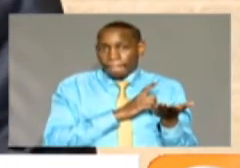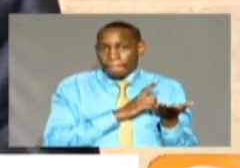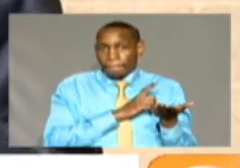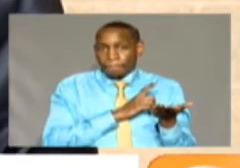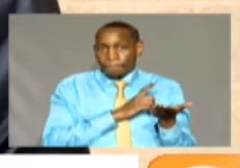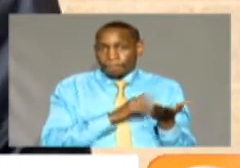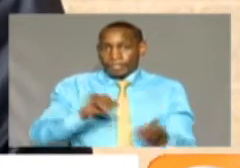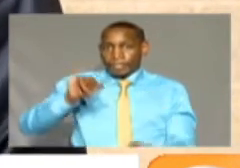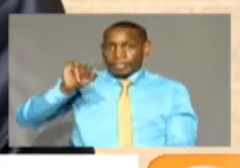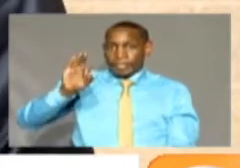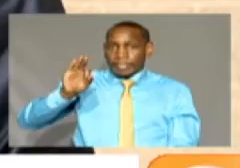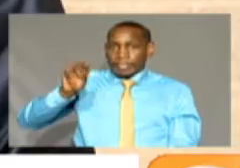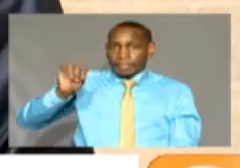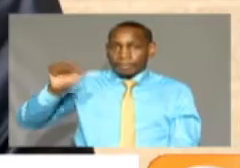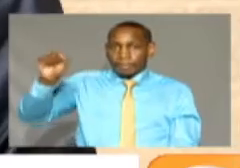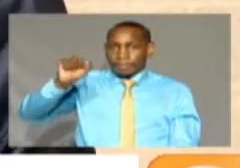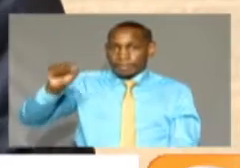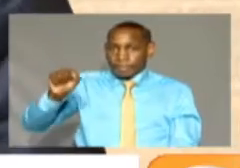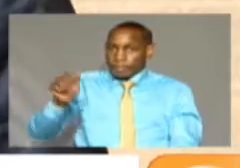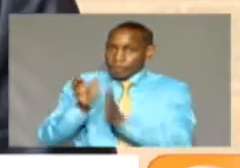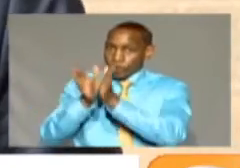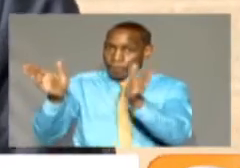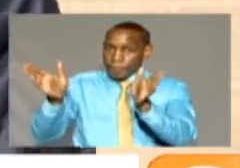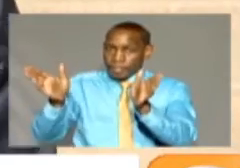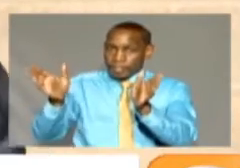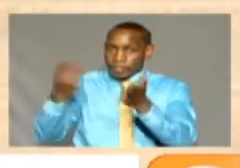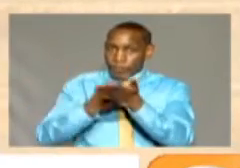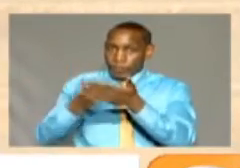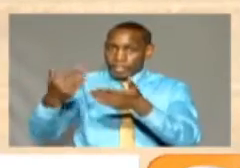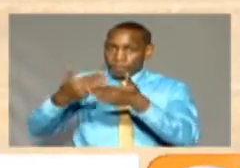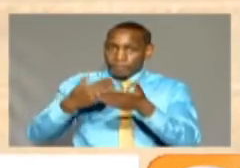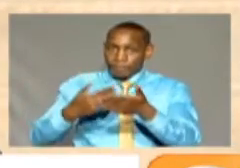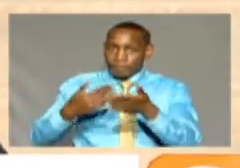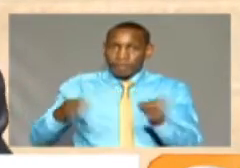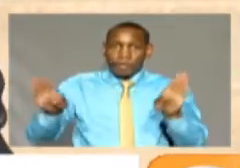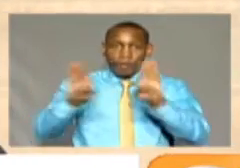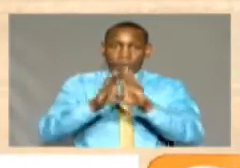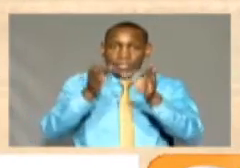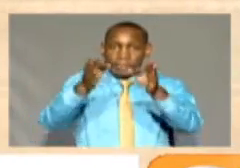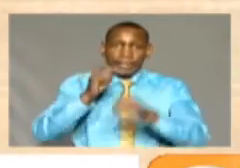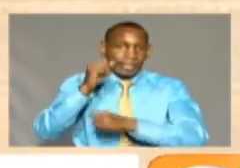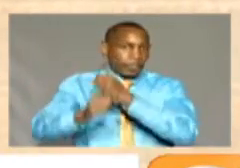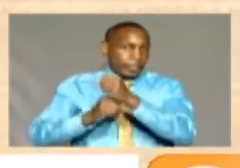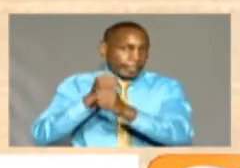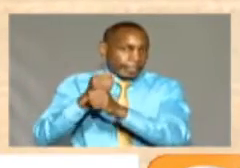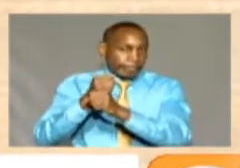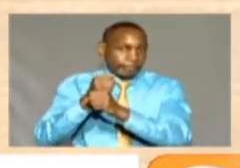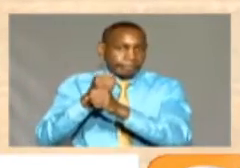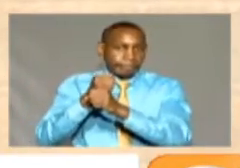the IFMIS was opened a week to the close of the financial year.